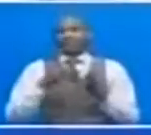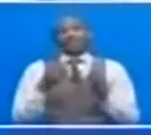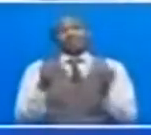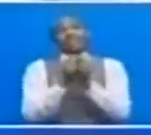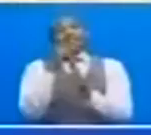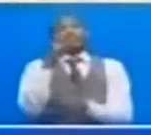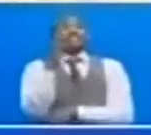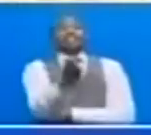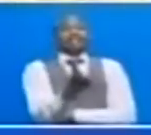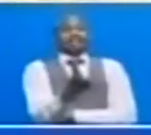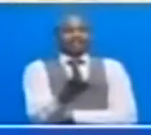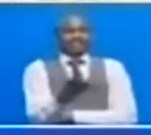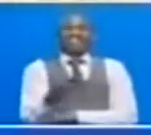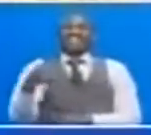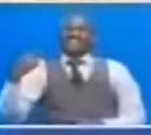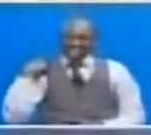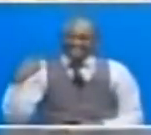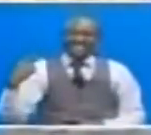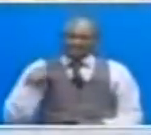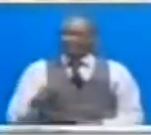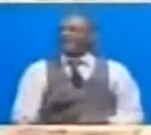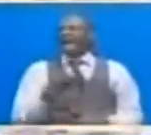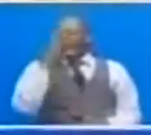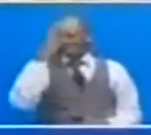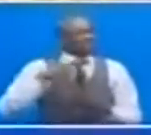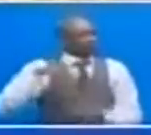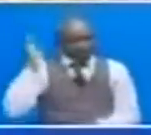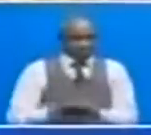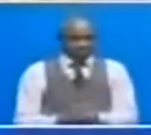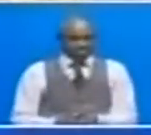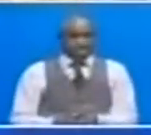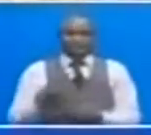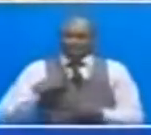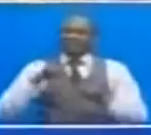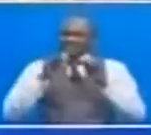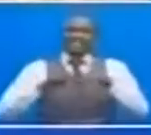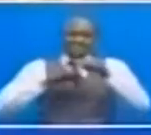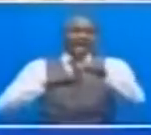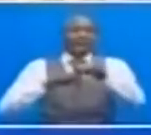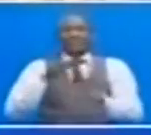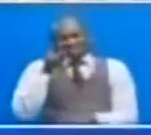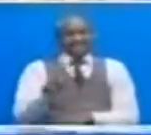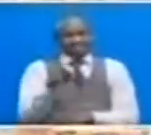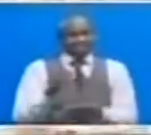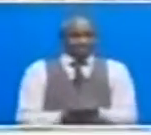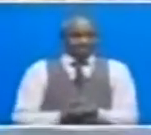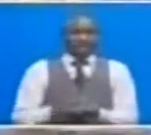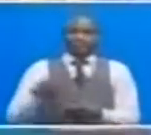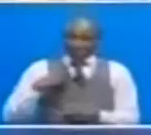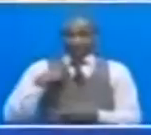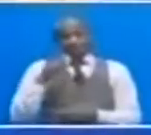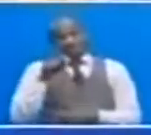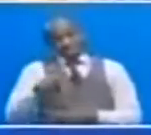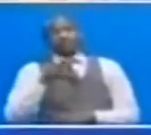10 kilometers. Kwanza jana ndio iliniudhi zaidi sana, manake nilikaa kwa jamu na gari moja. Sisi tunapelekaga gari